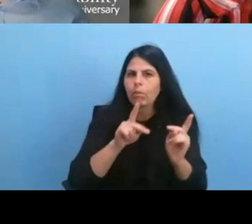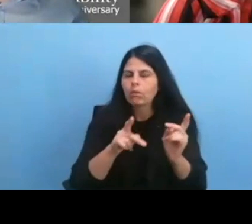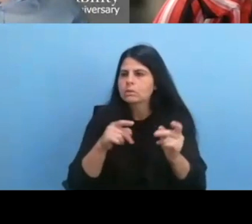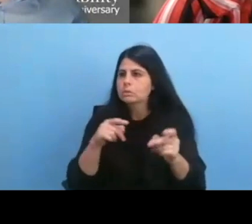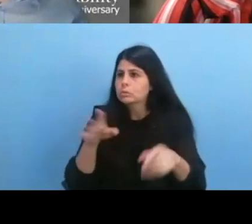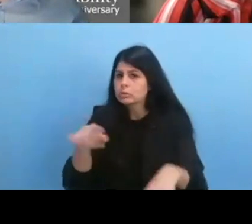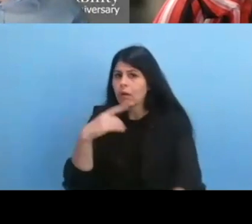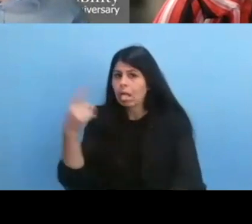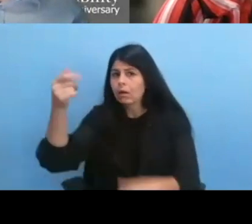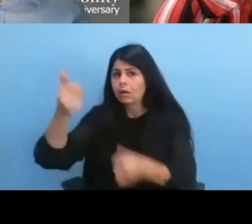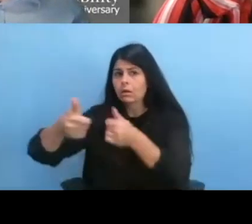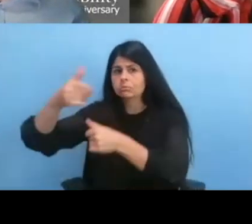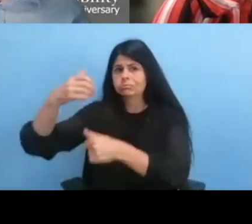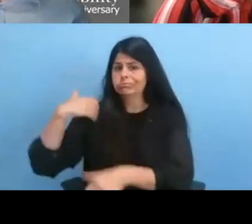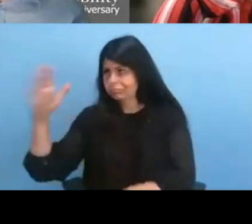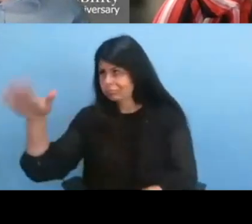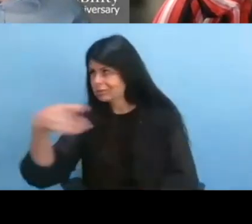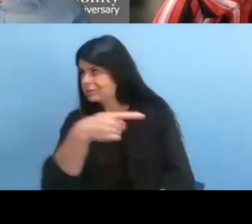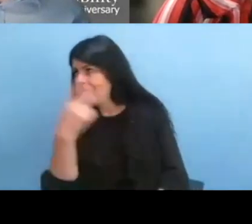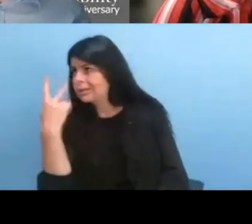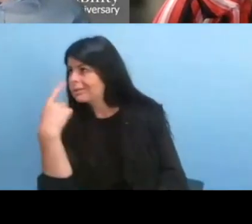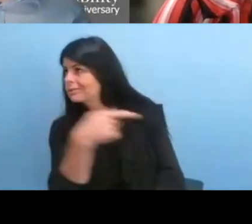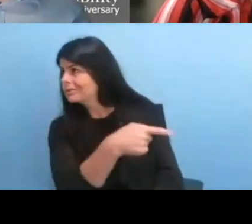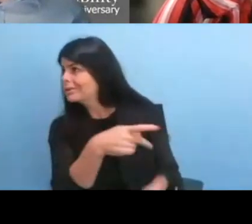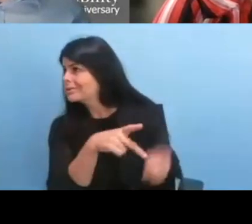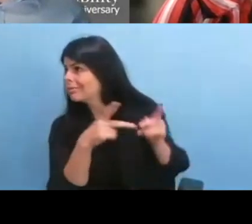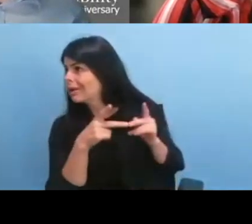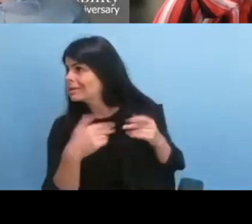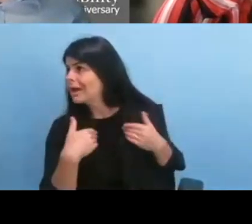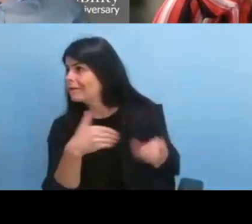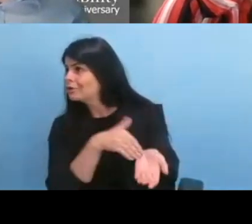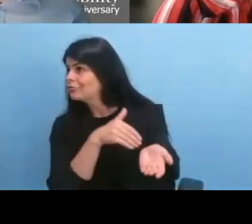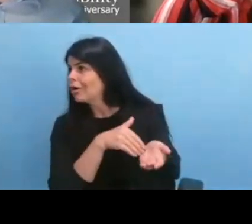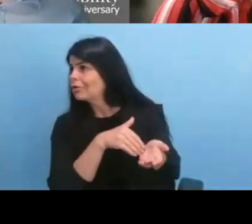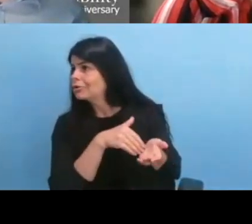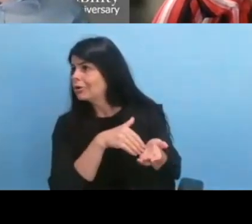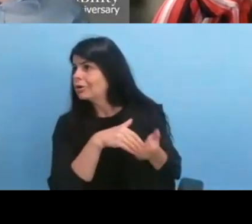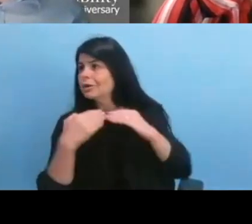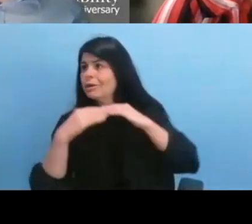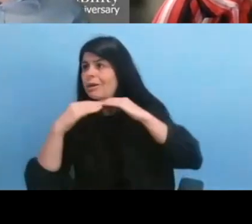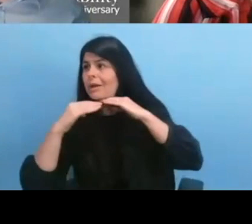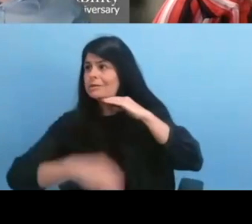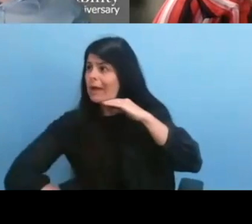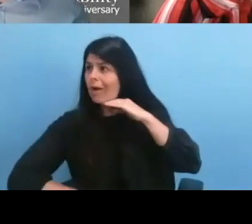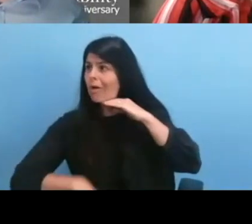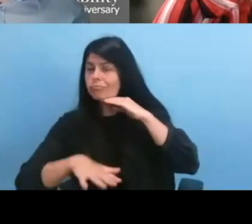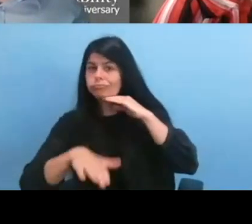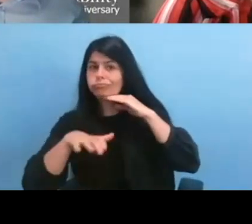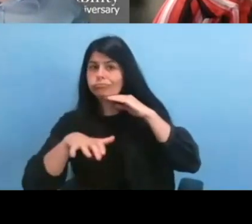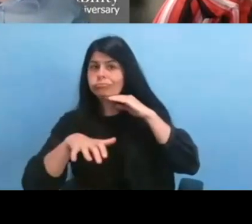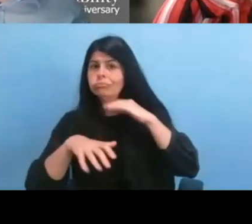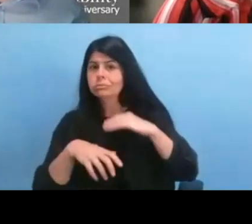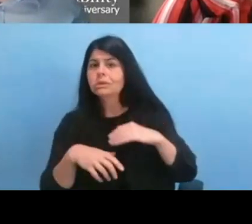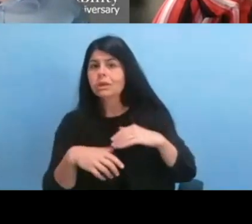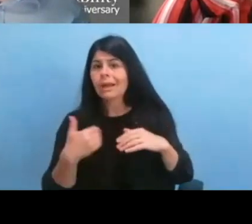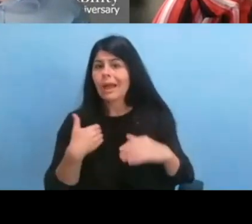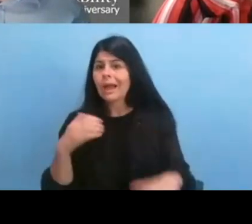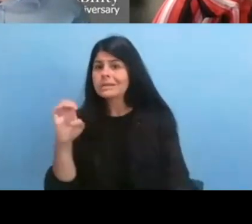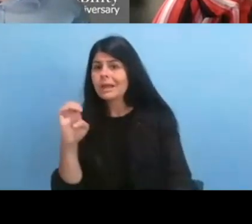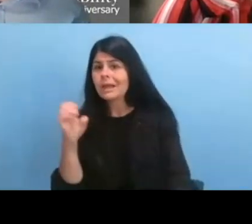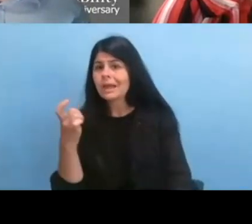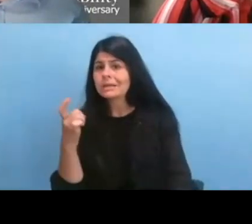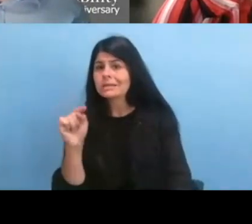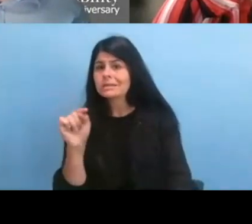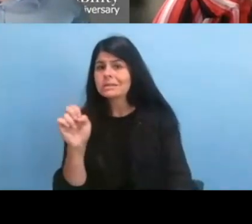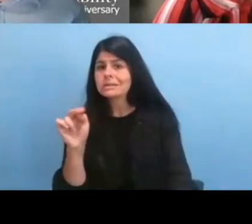a doctor at this place who's paralyzed from the neck down, and he has an extender doing his exams.